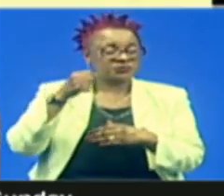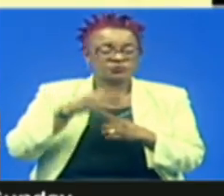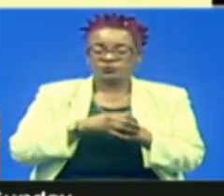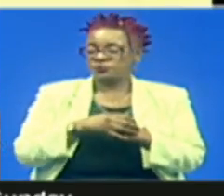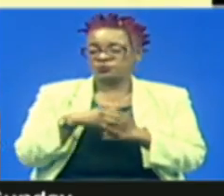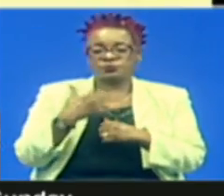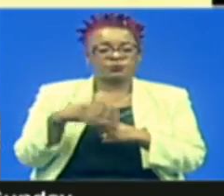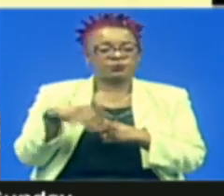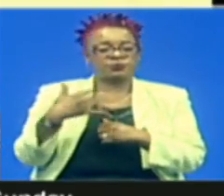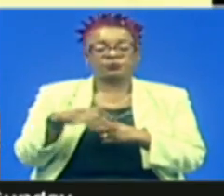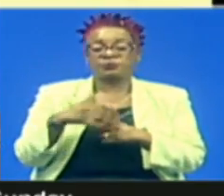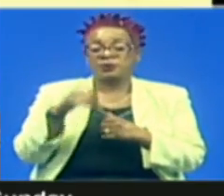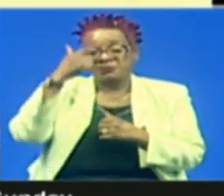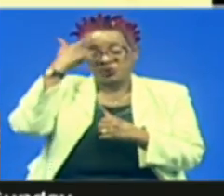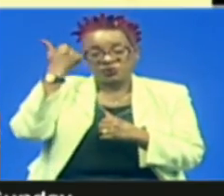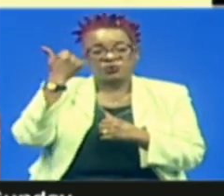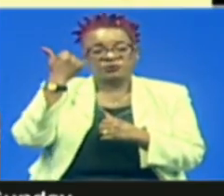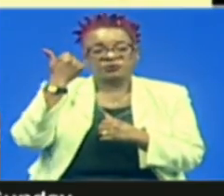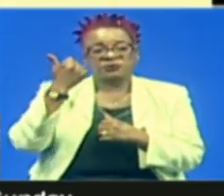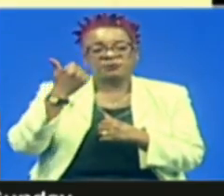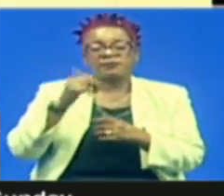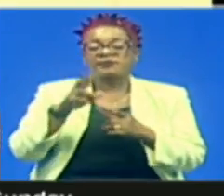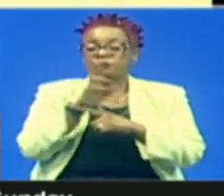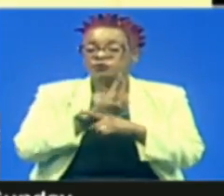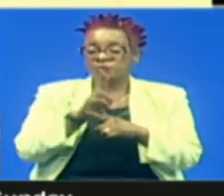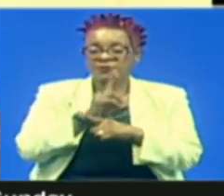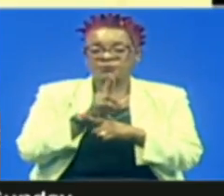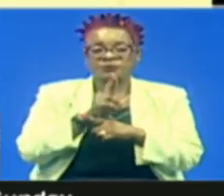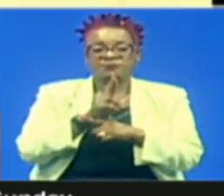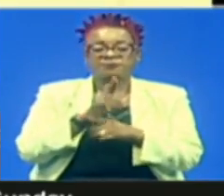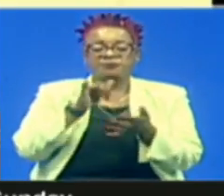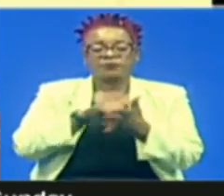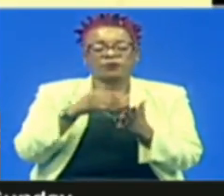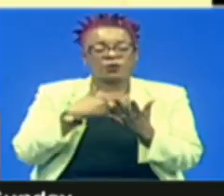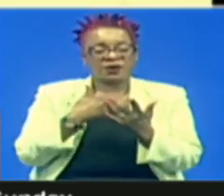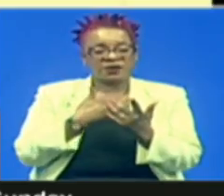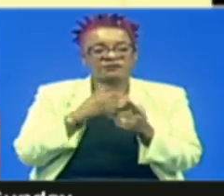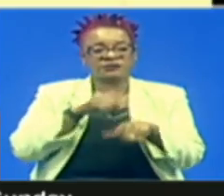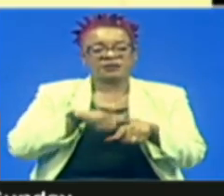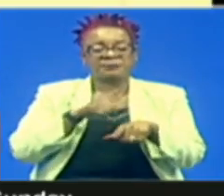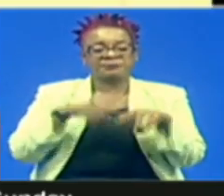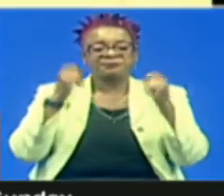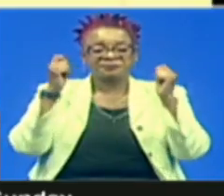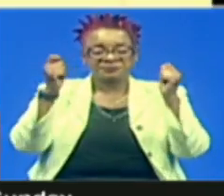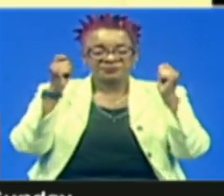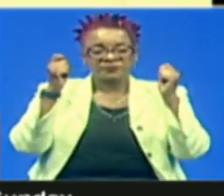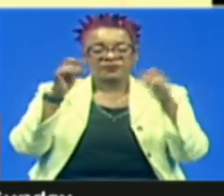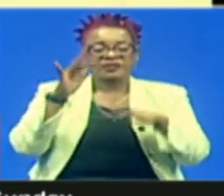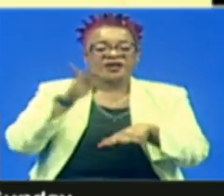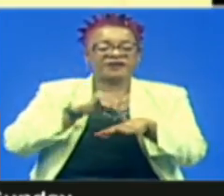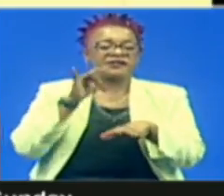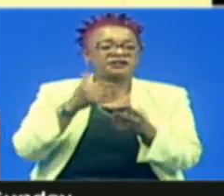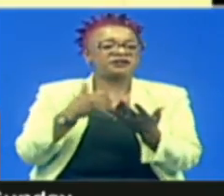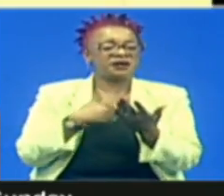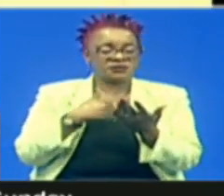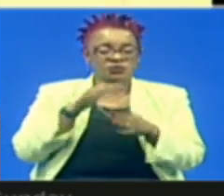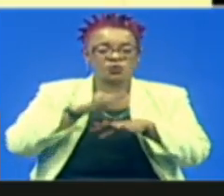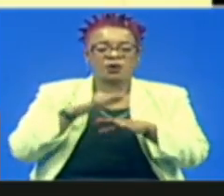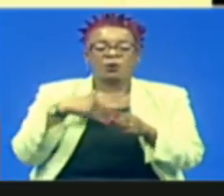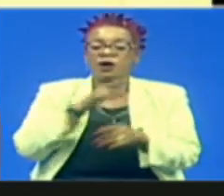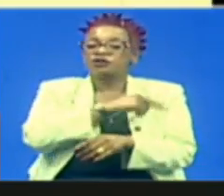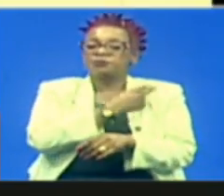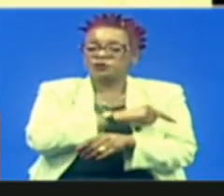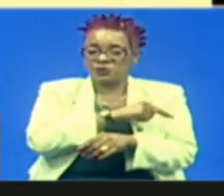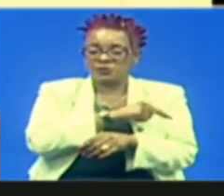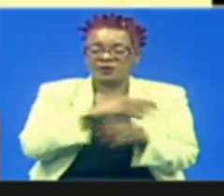because the consumables that we had at the time of the strike and the effect it has had on our facility